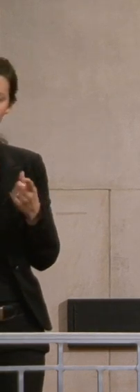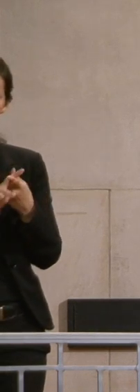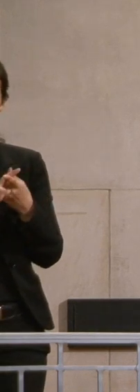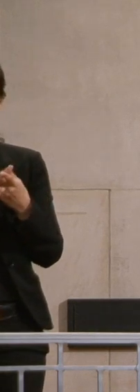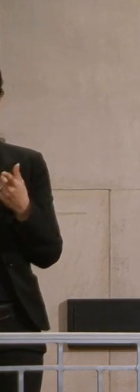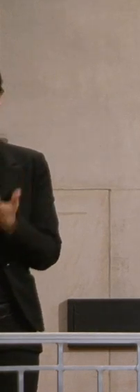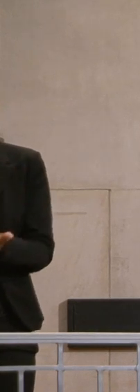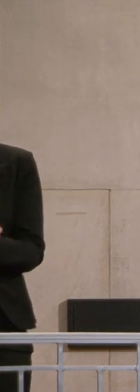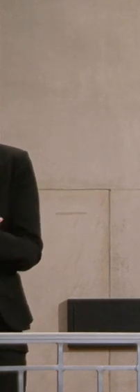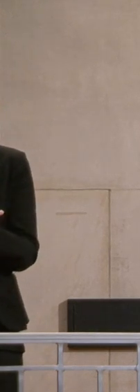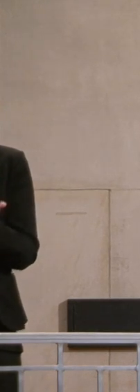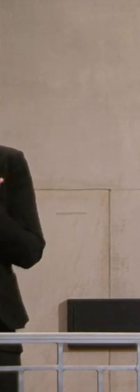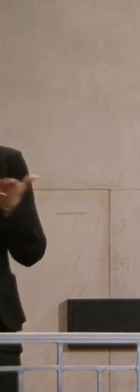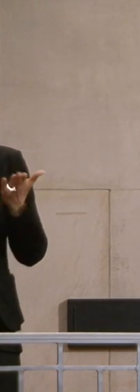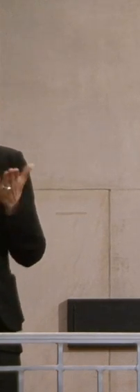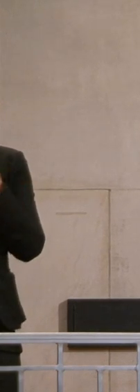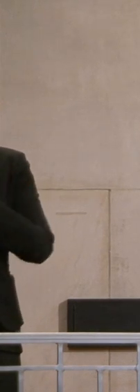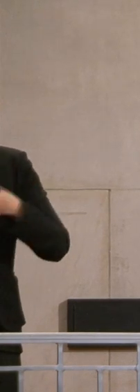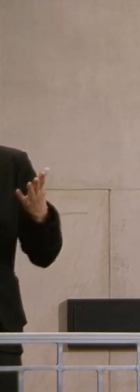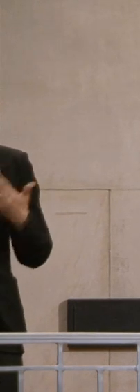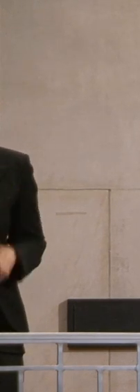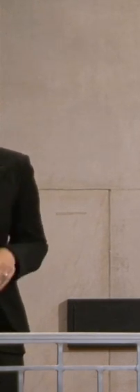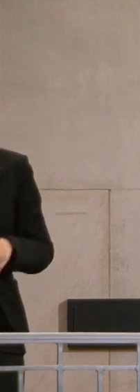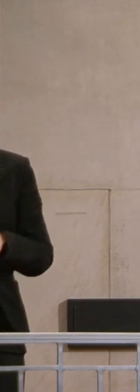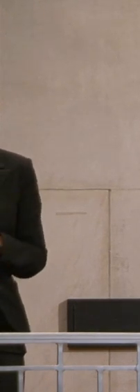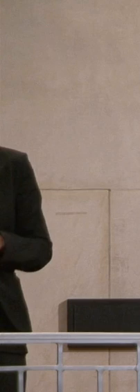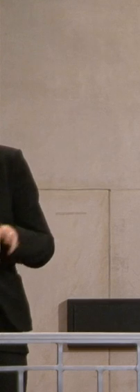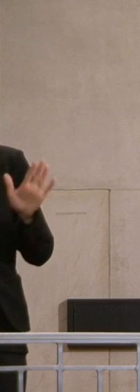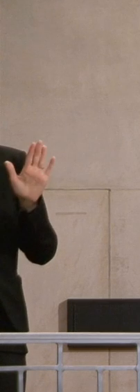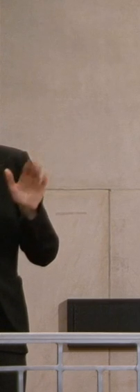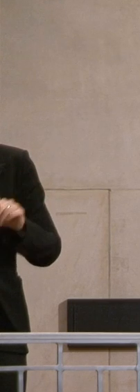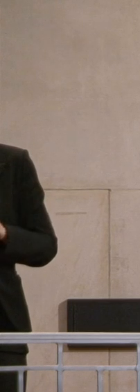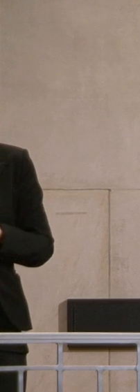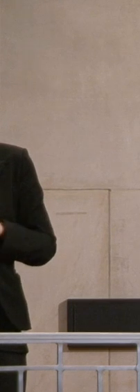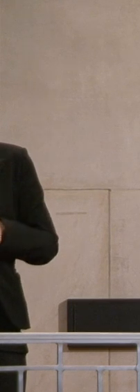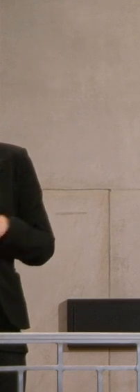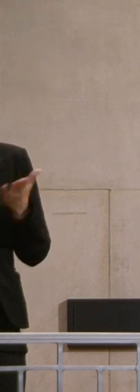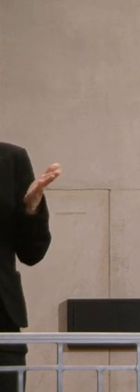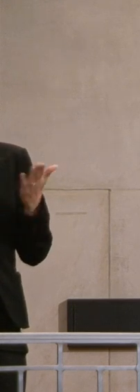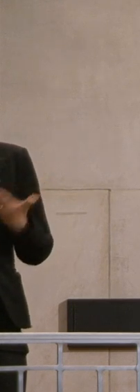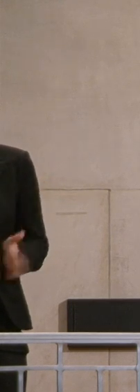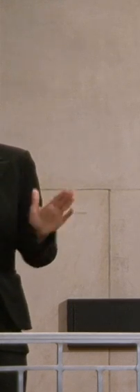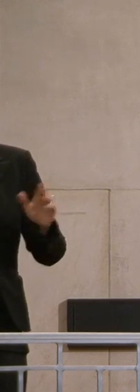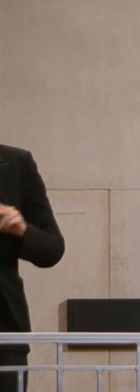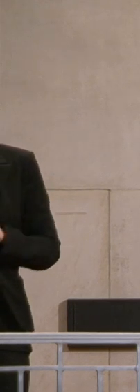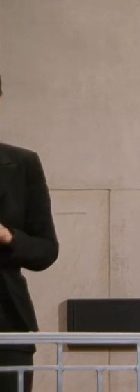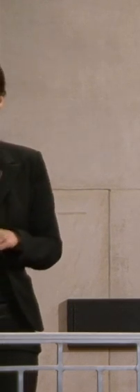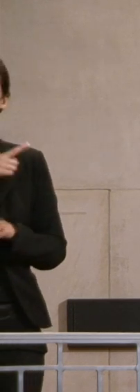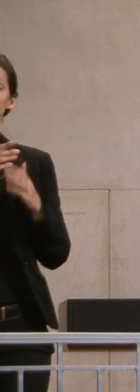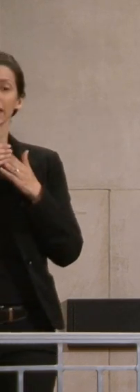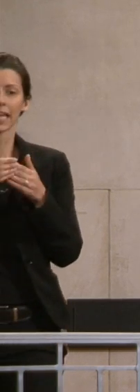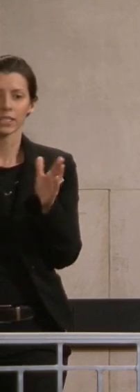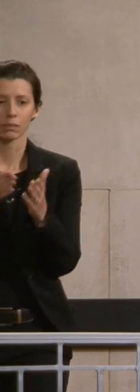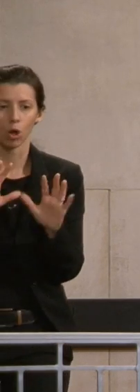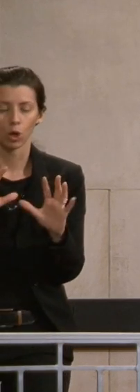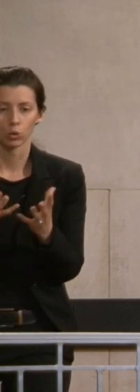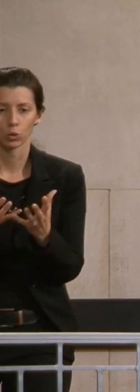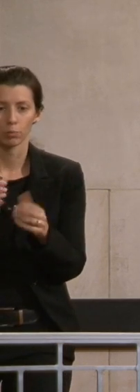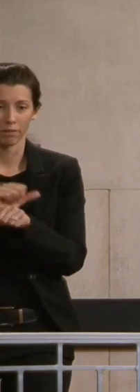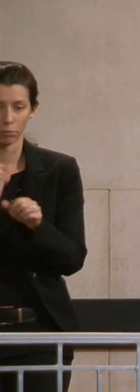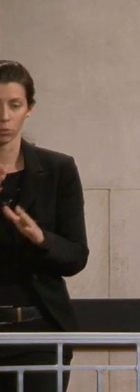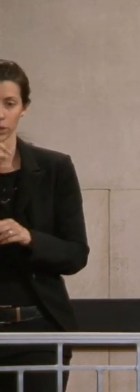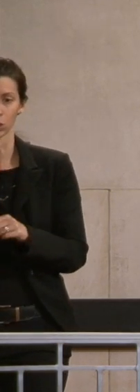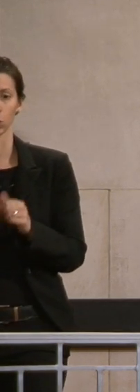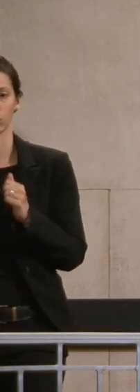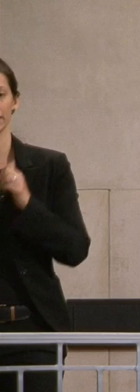forward, serve openly, and participate fully. In 2012, Ashley led the small group of employees who founded the